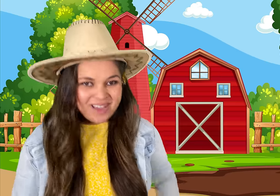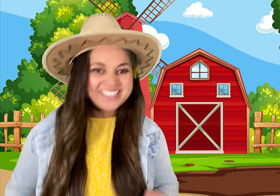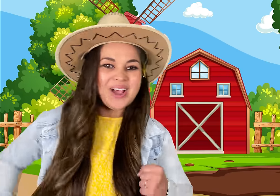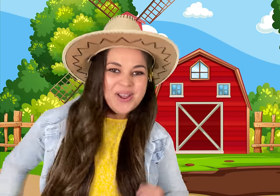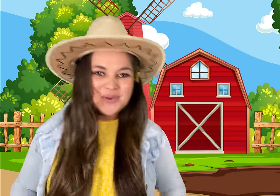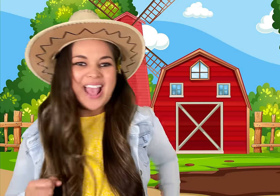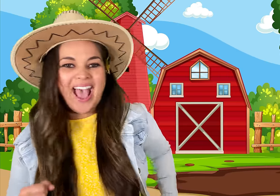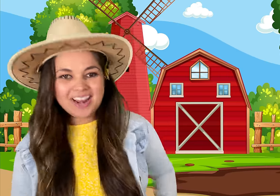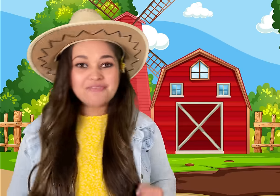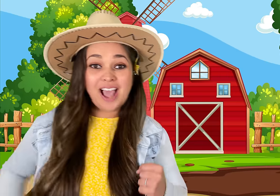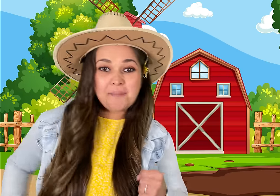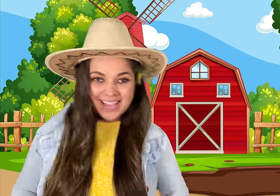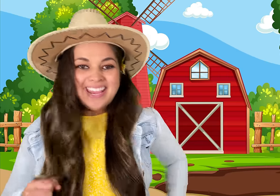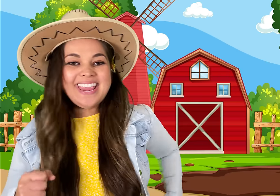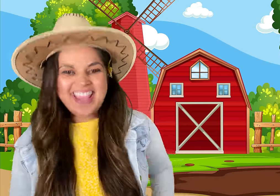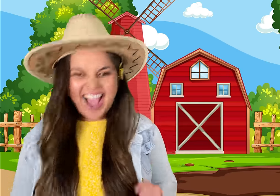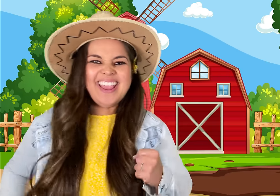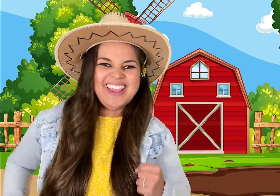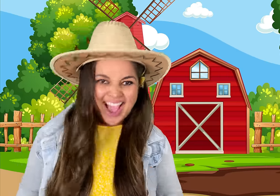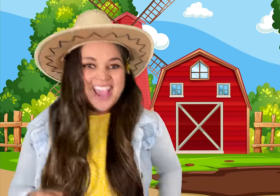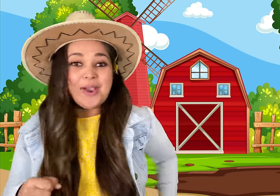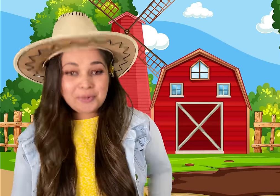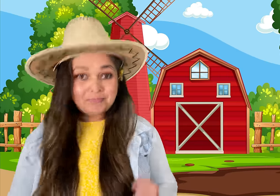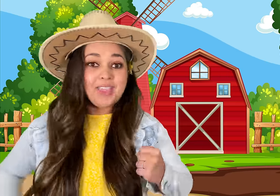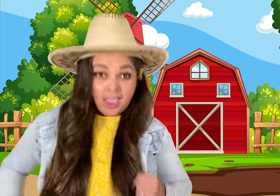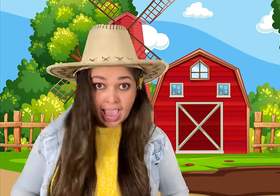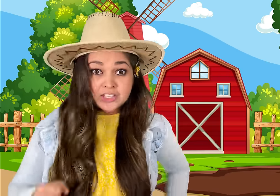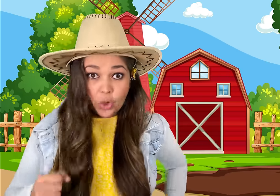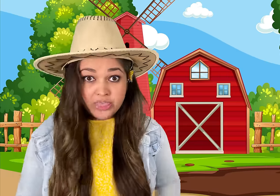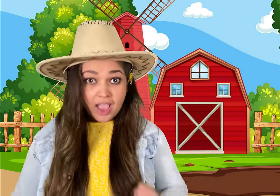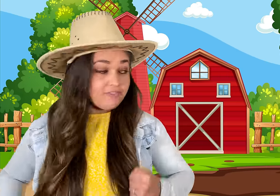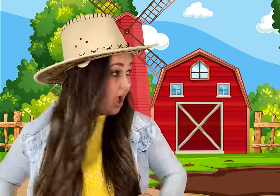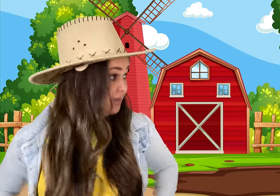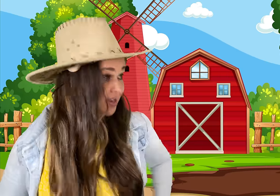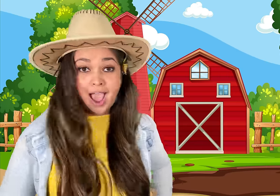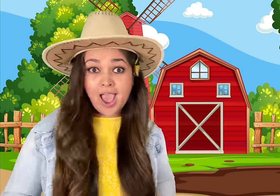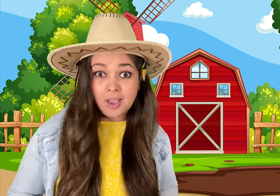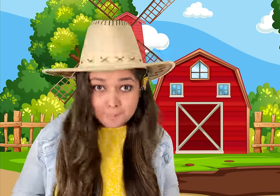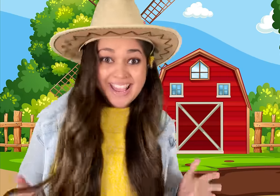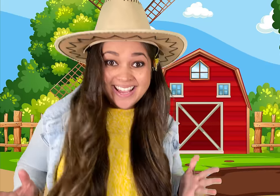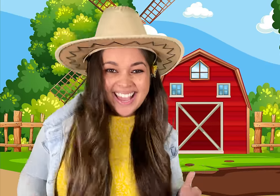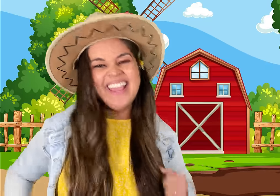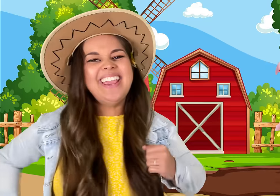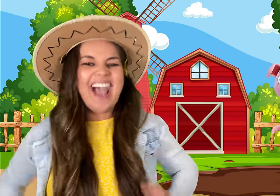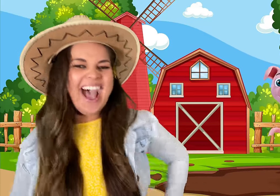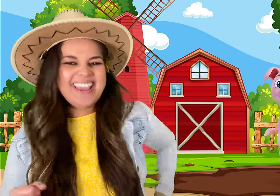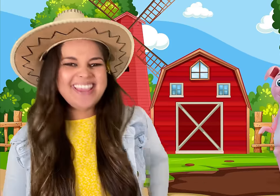Old MacDonald had a farm, E-I-E-I-O. And on that farm he had a